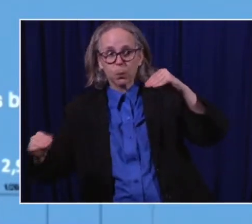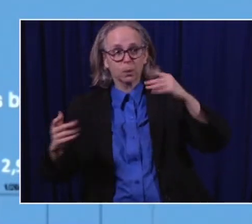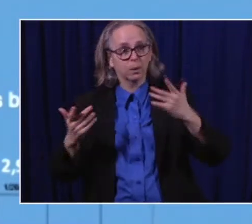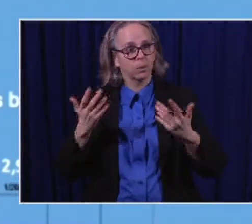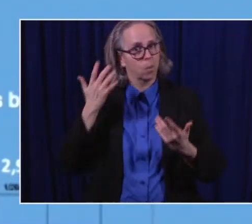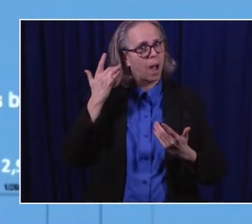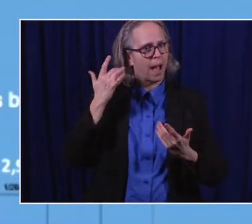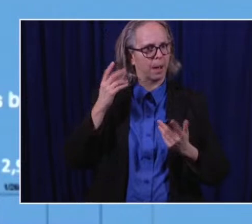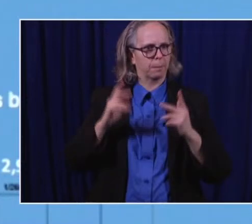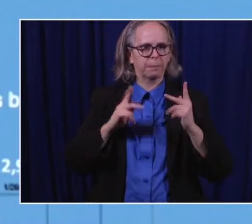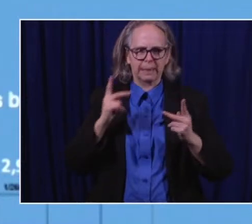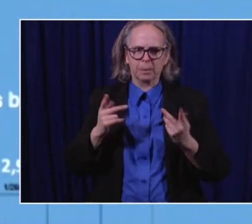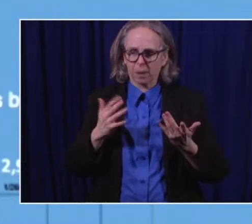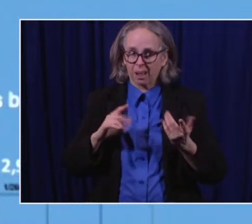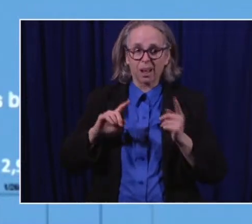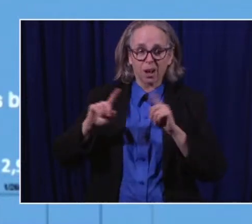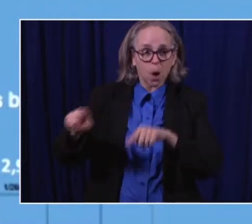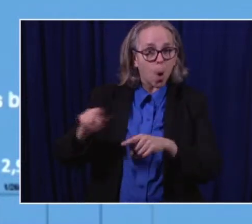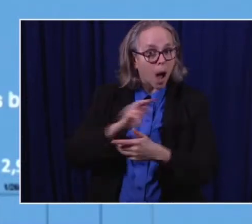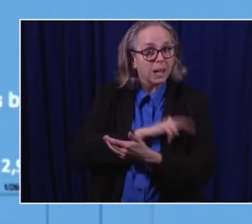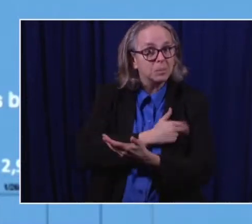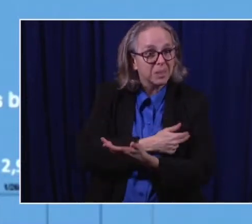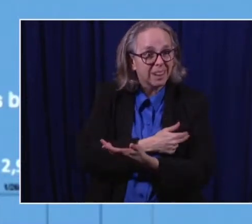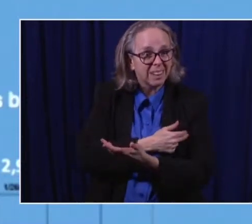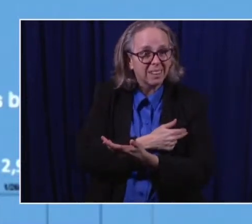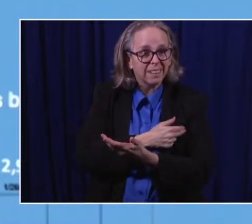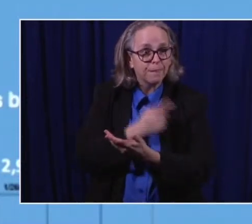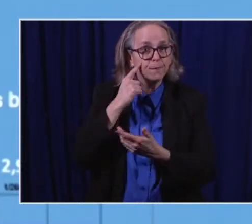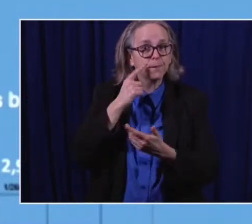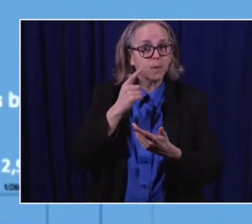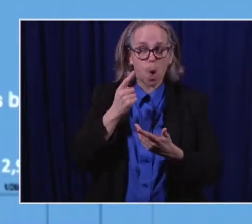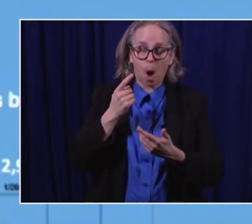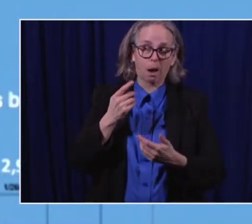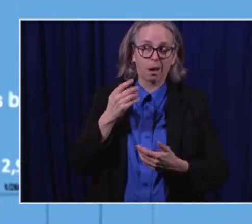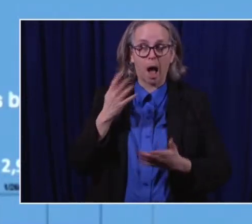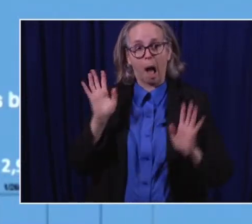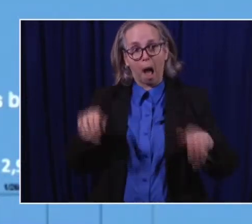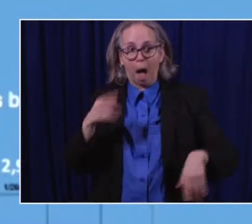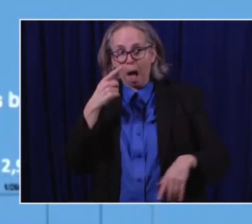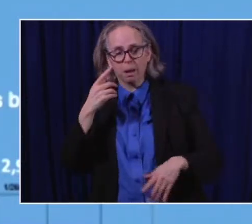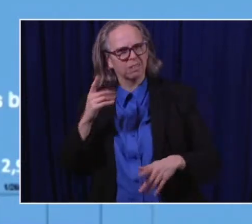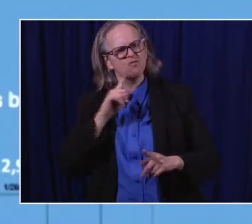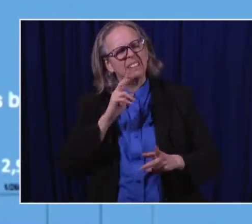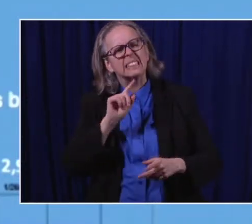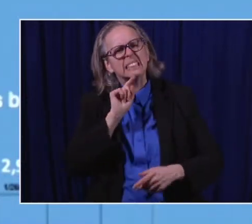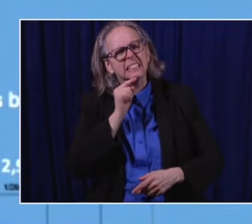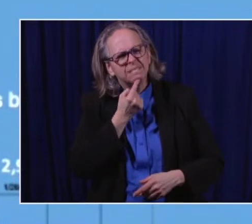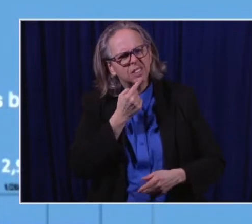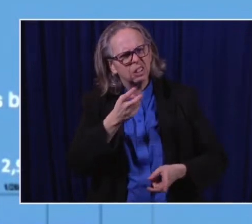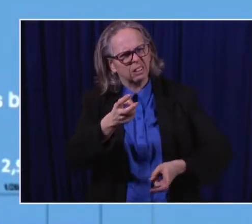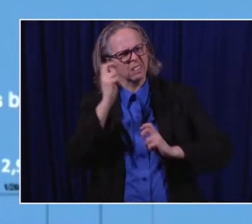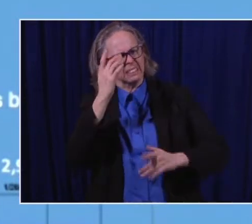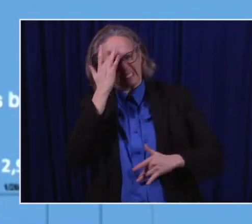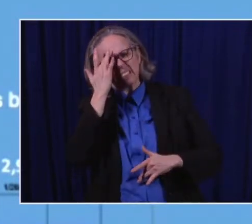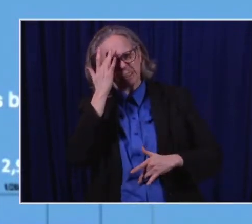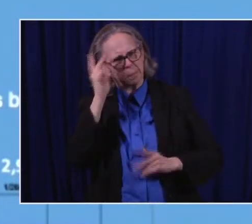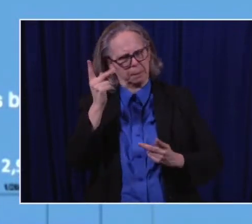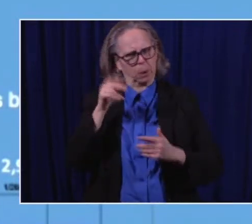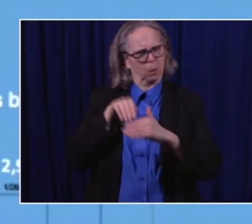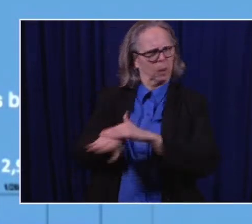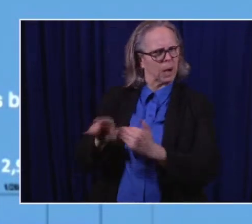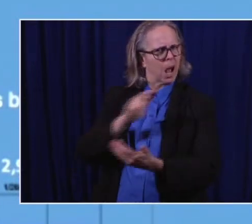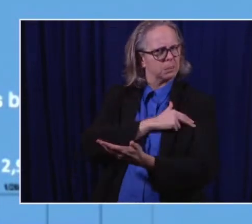COVID because they want to. So these are good numbers. And if you'll recall,